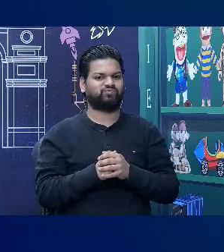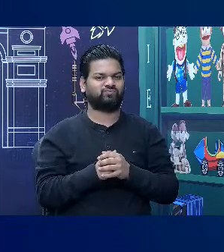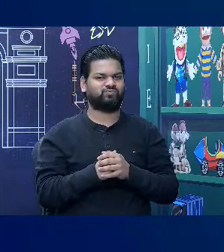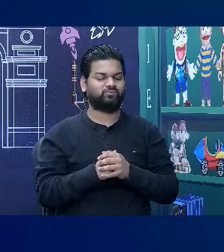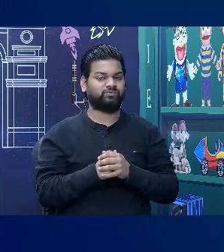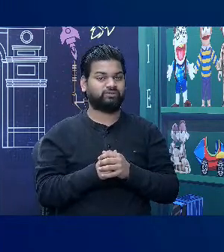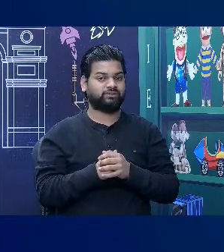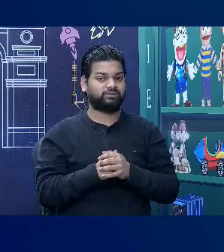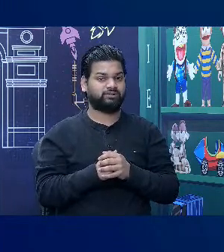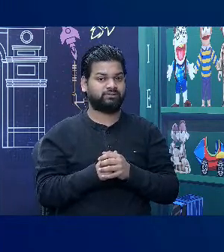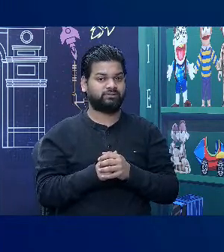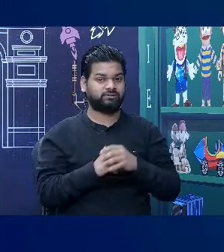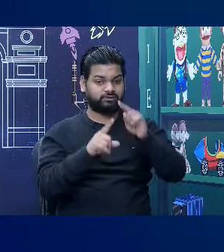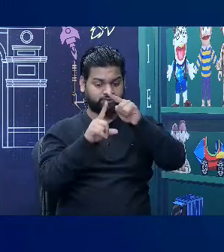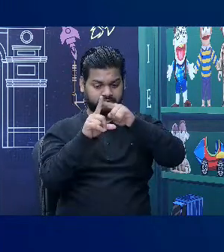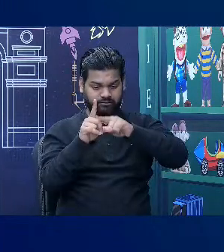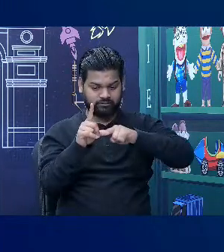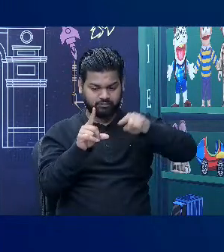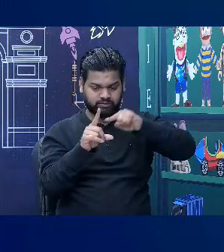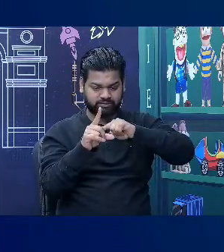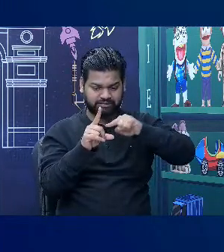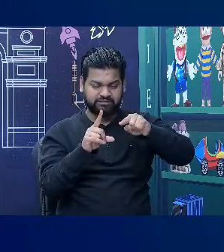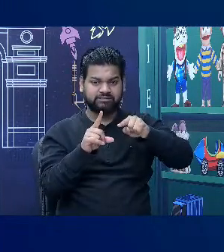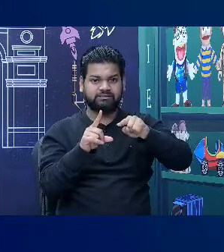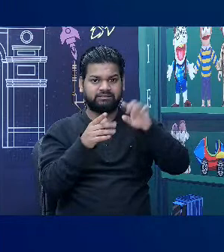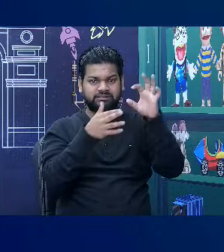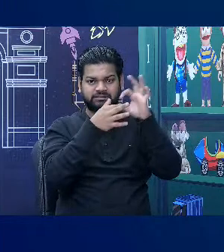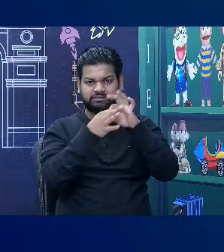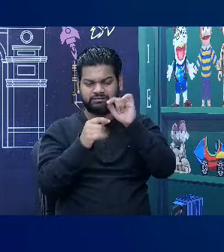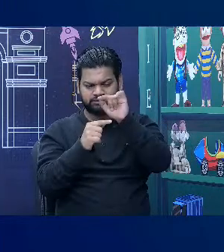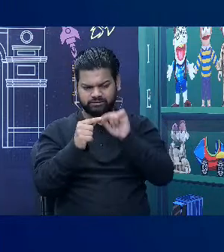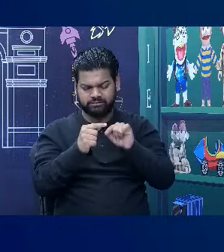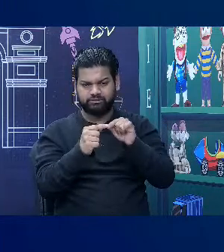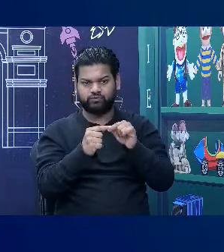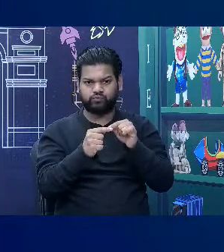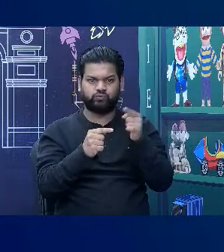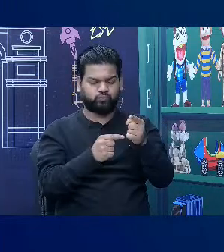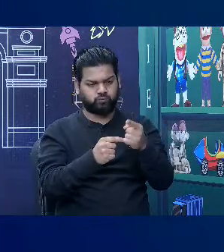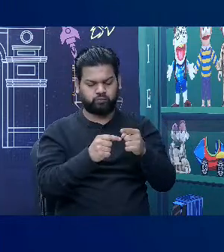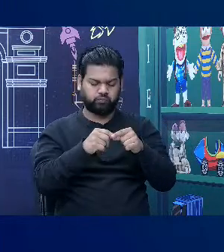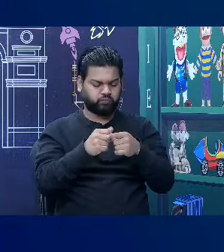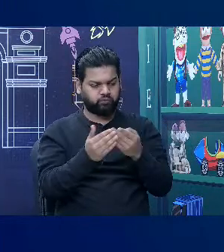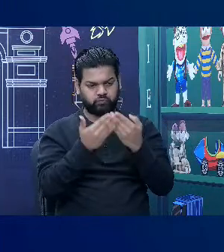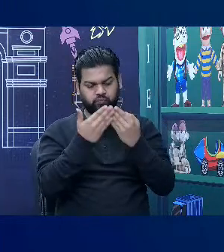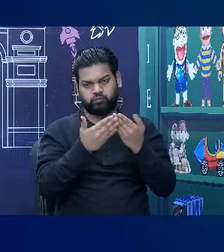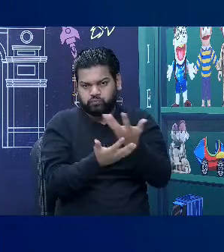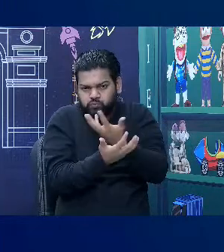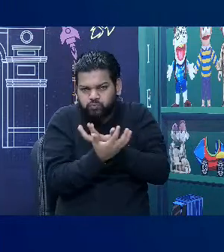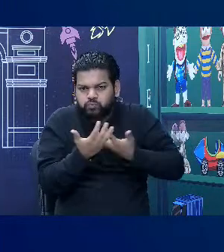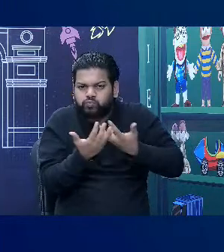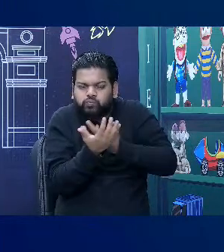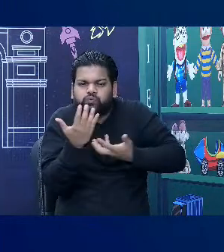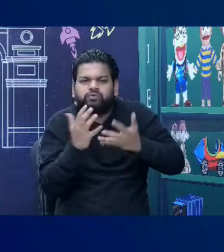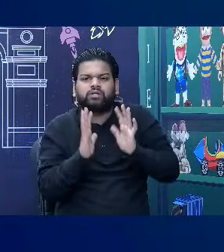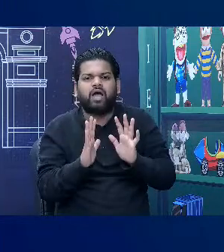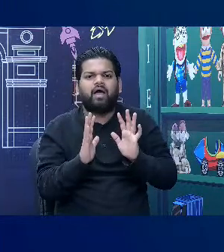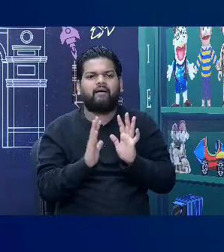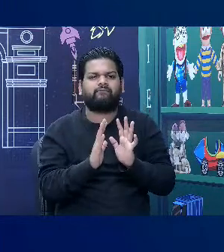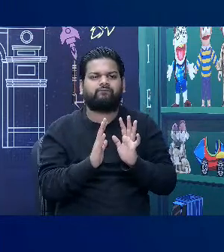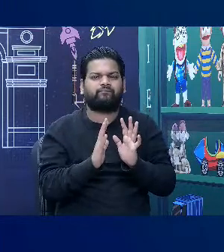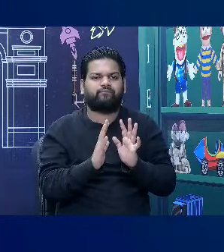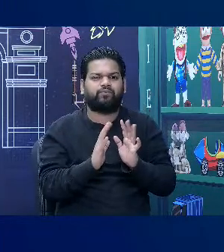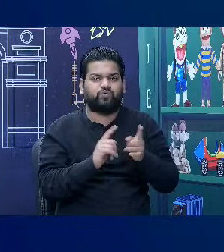The ratio of the sides of a right triangle with respect to the acute angles are called